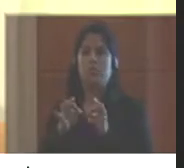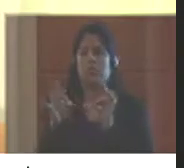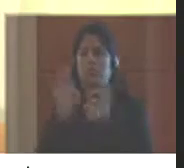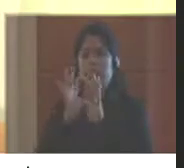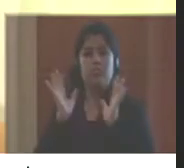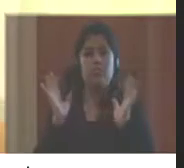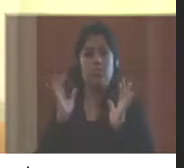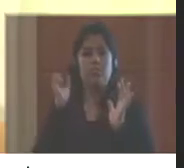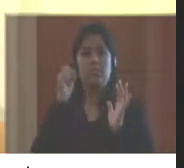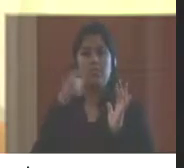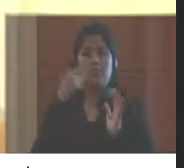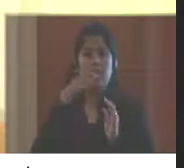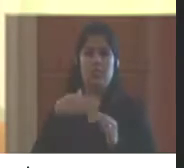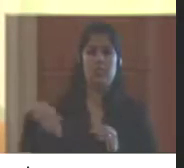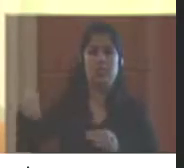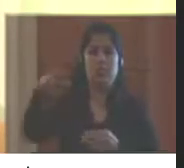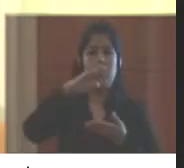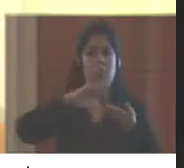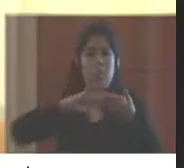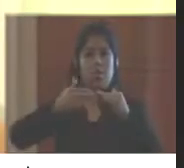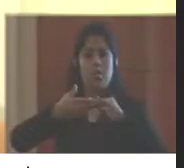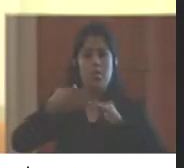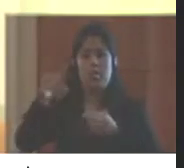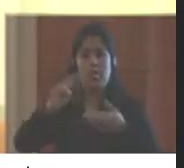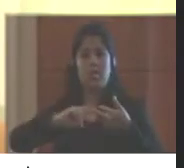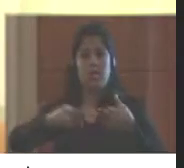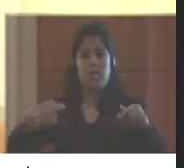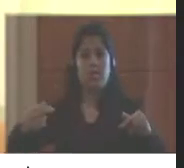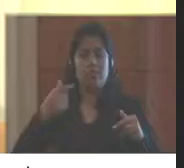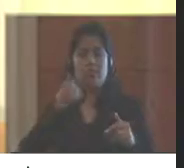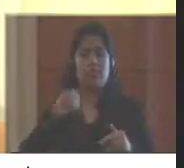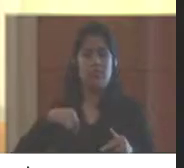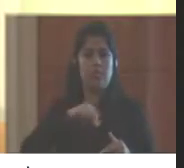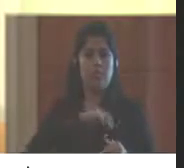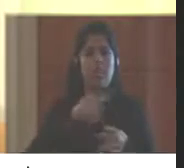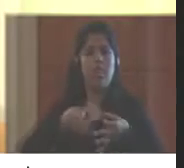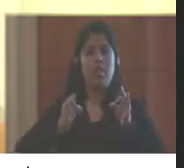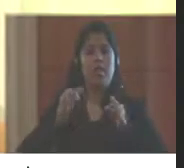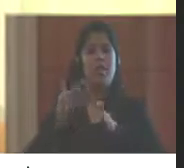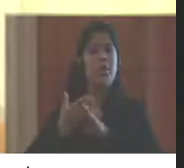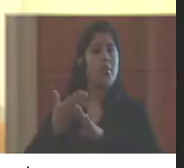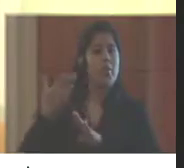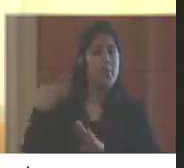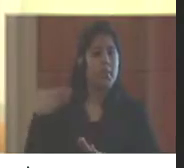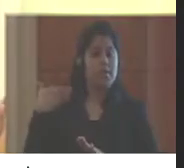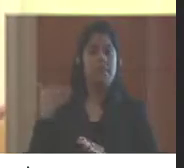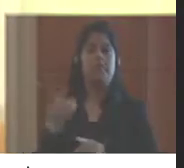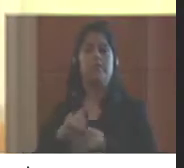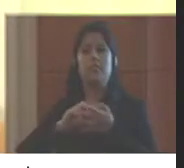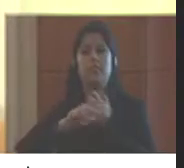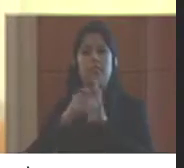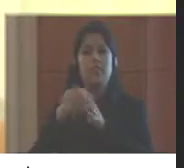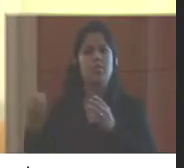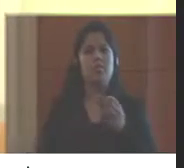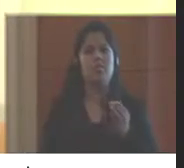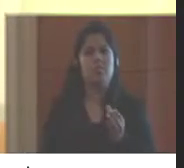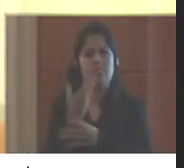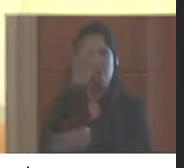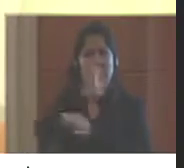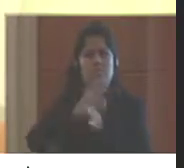I would like, if I may, to acknowledge that last